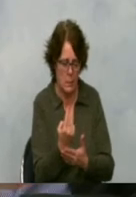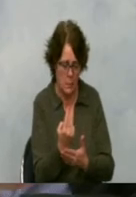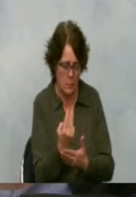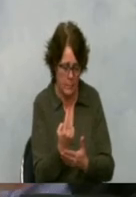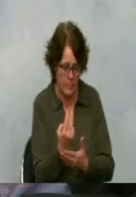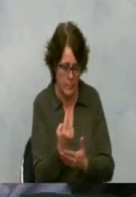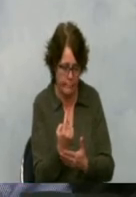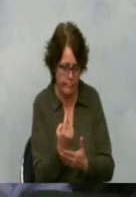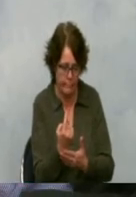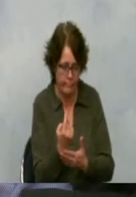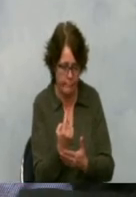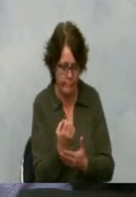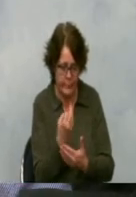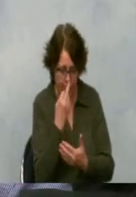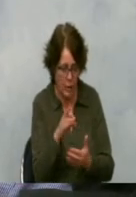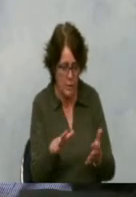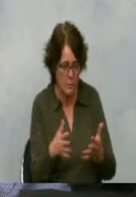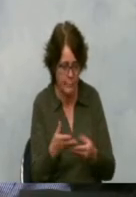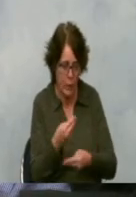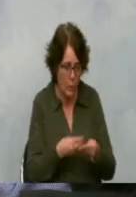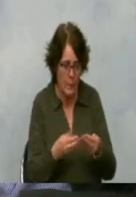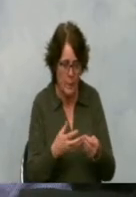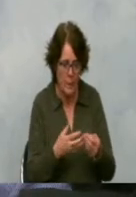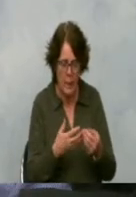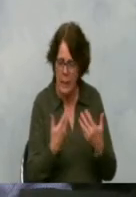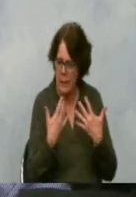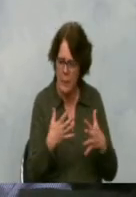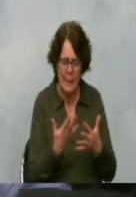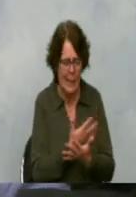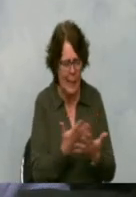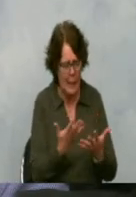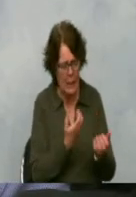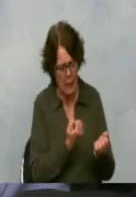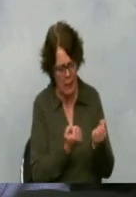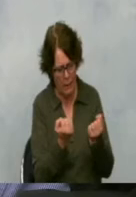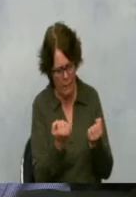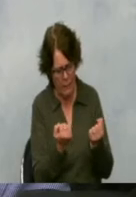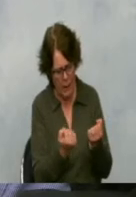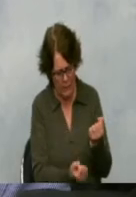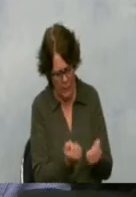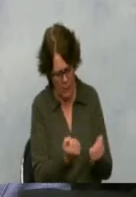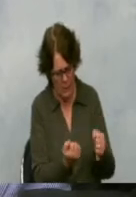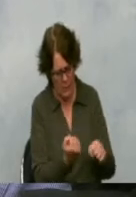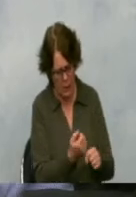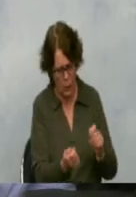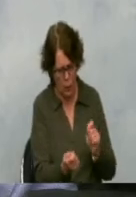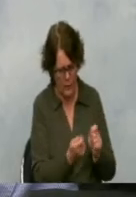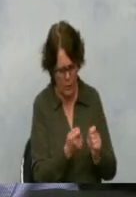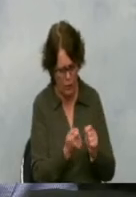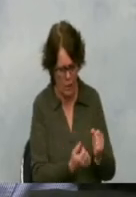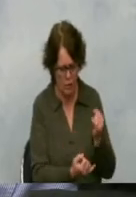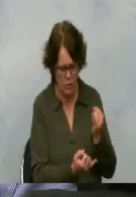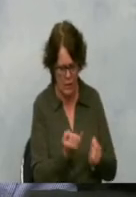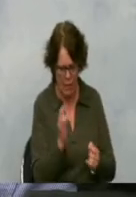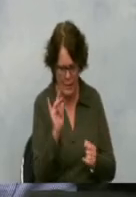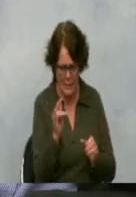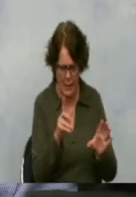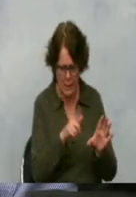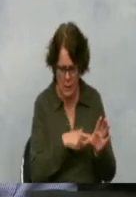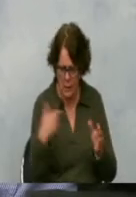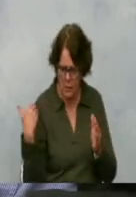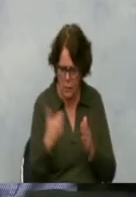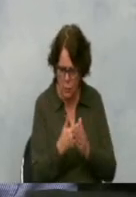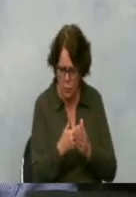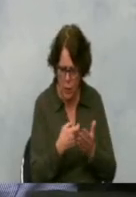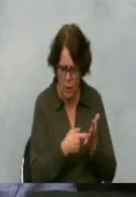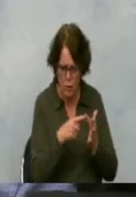nine. Has there been any evaluation done on the changes we've made over the last decade to the revenue